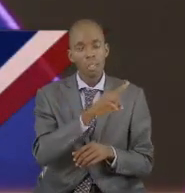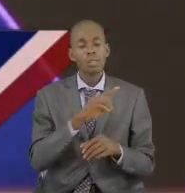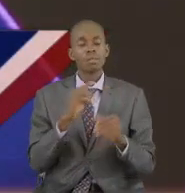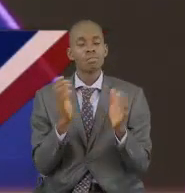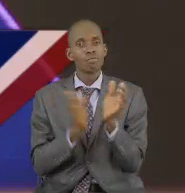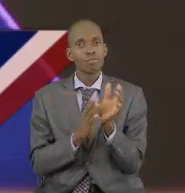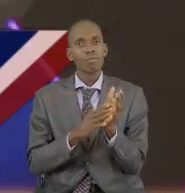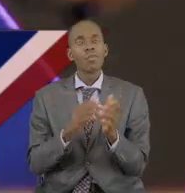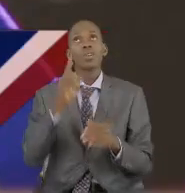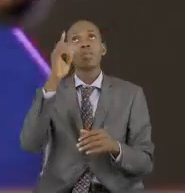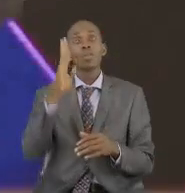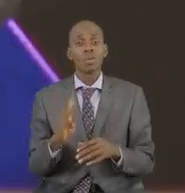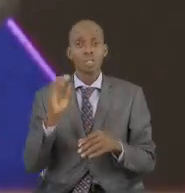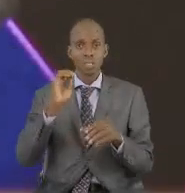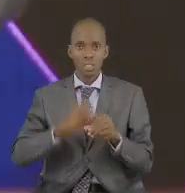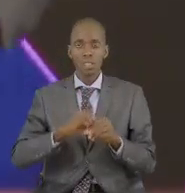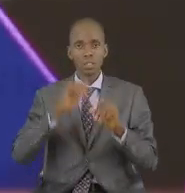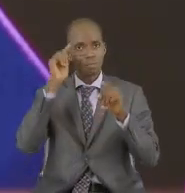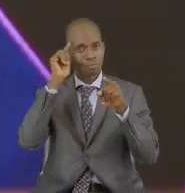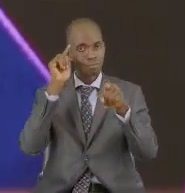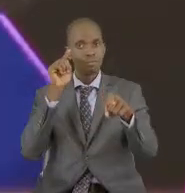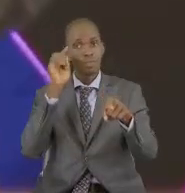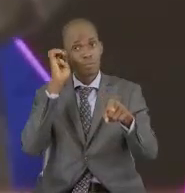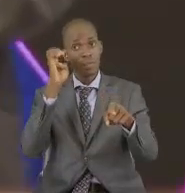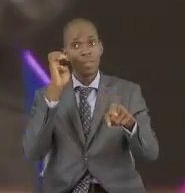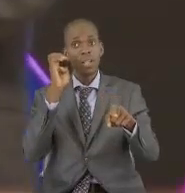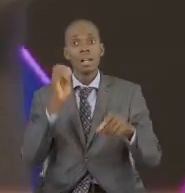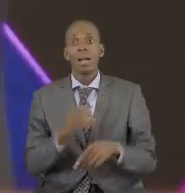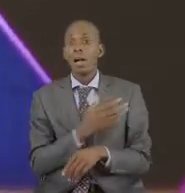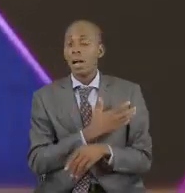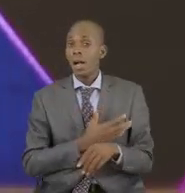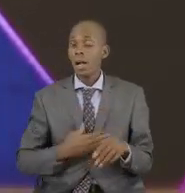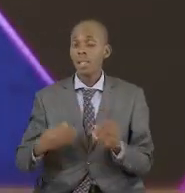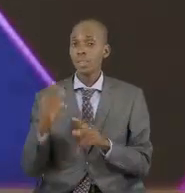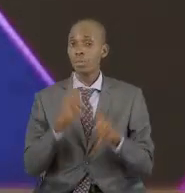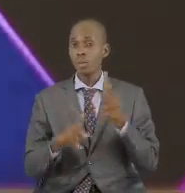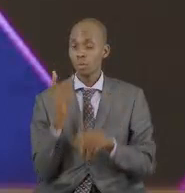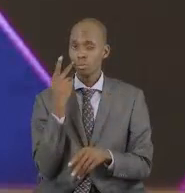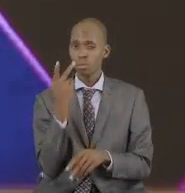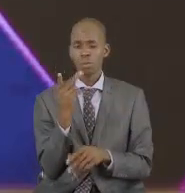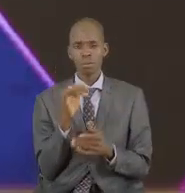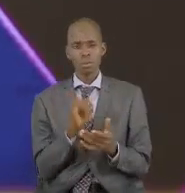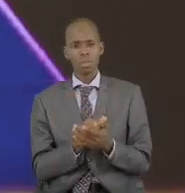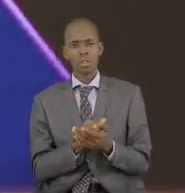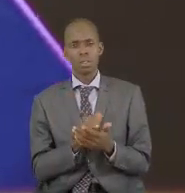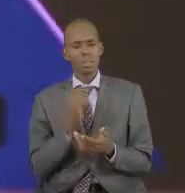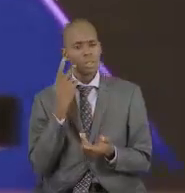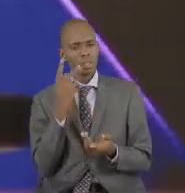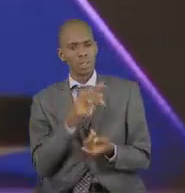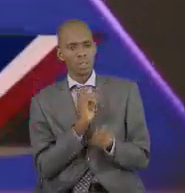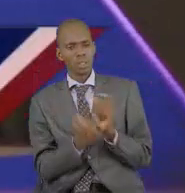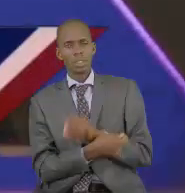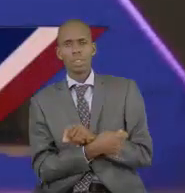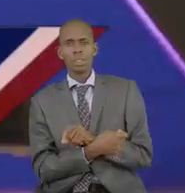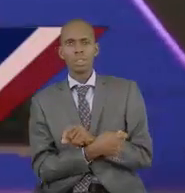me. His life had turned around, and the people saw that, and the people could recognize the